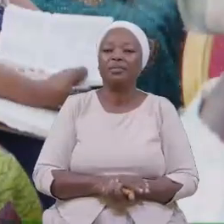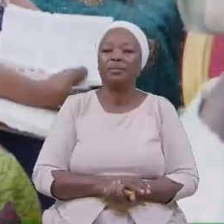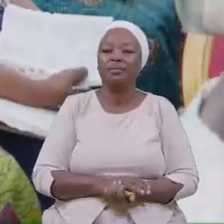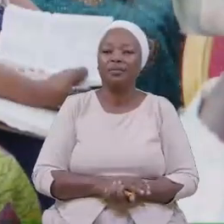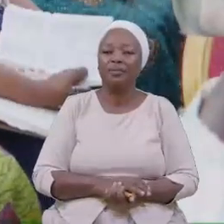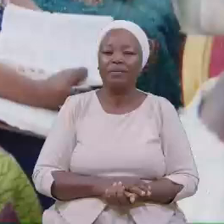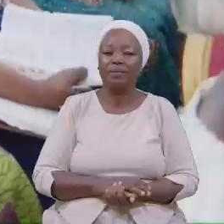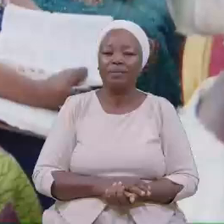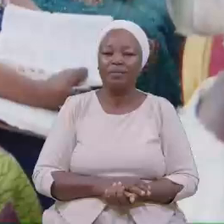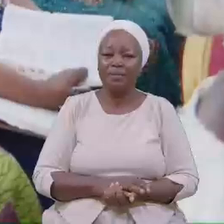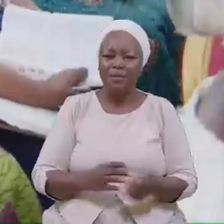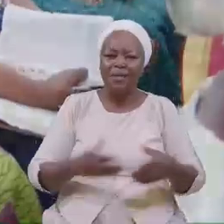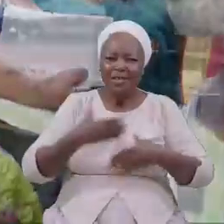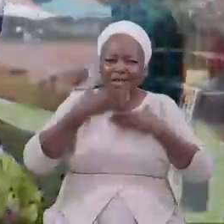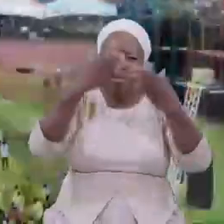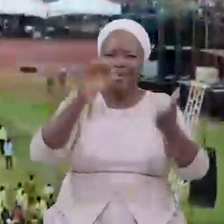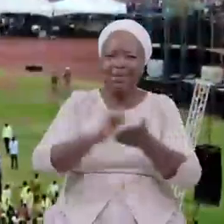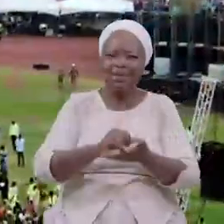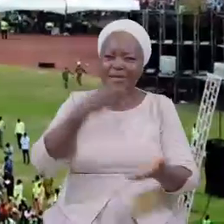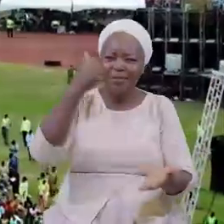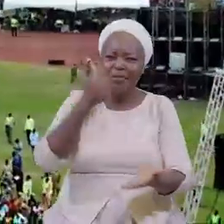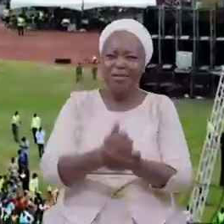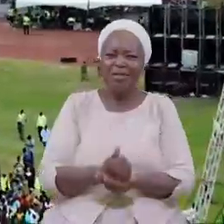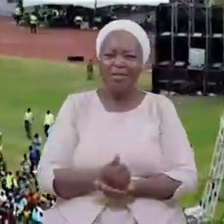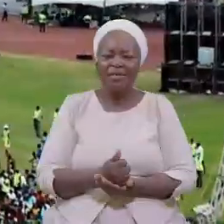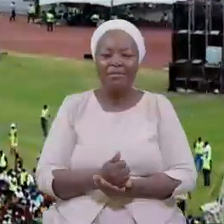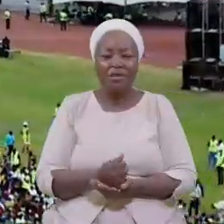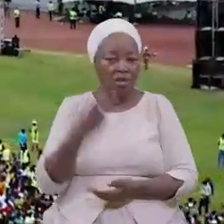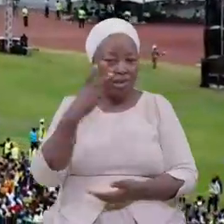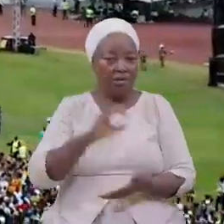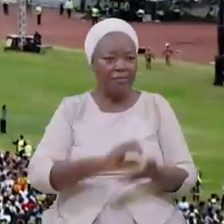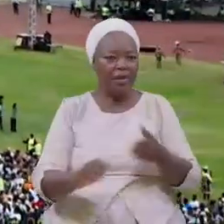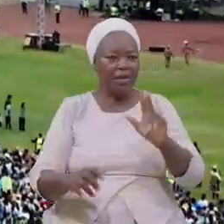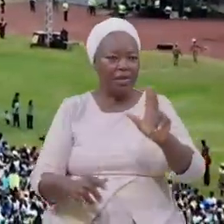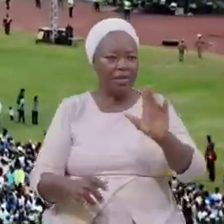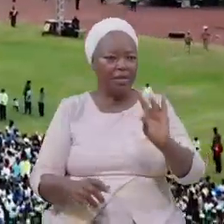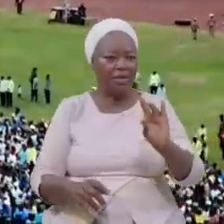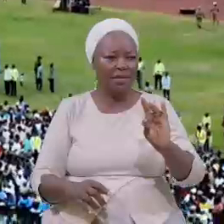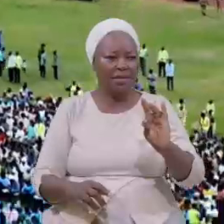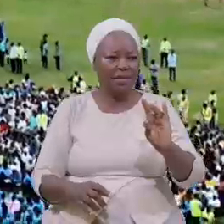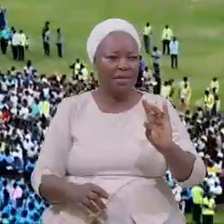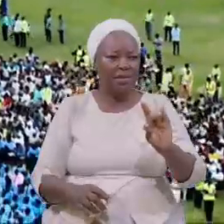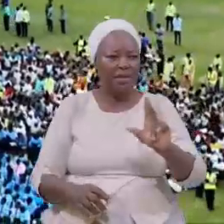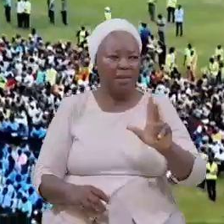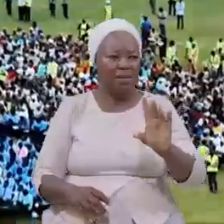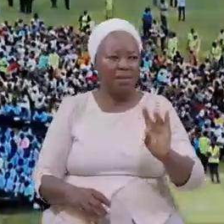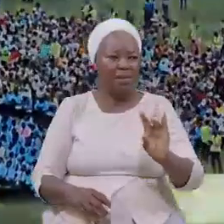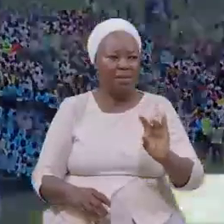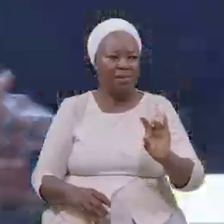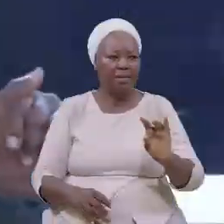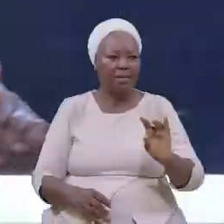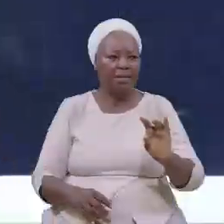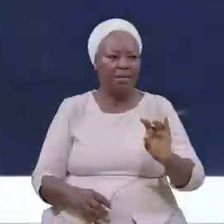For that, amen. Amen. Now look at verse 38. In verse 38,